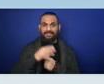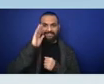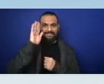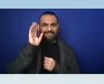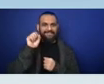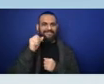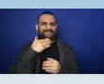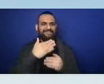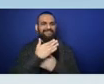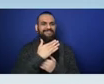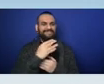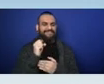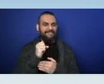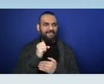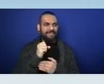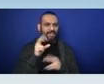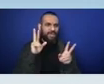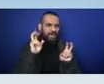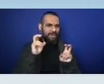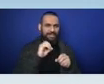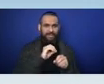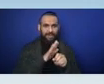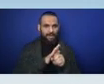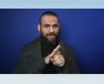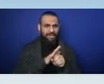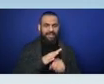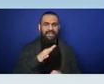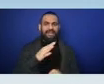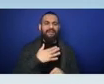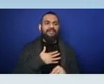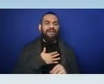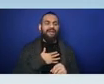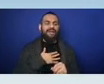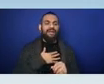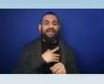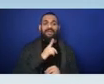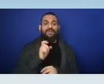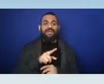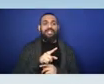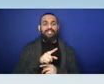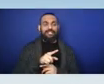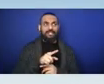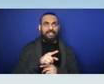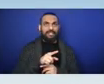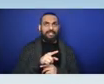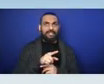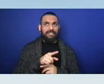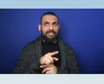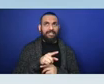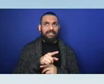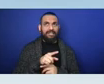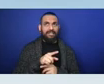Moving on, we've got Marcy joining us now from El Paso. Marcy, you're live. Go ahead with your question, please.